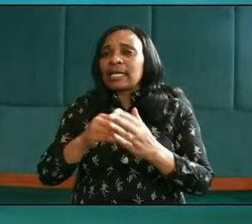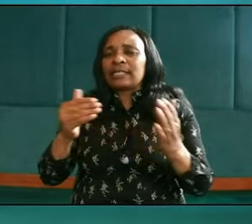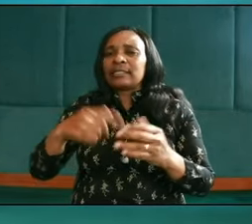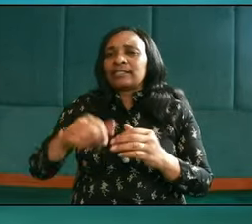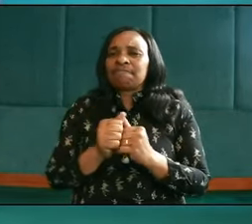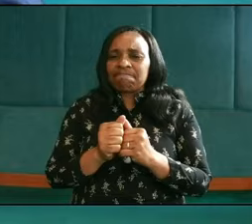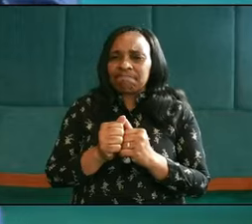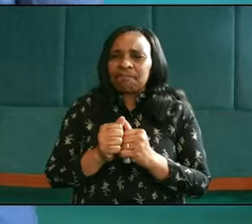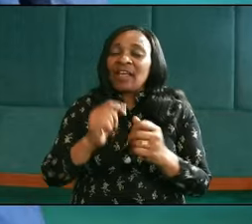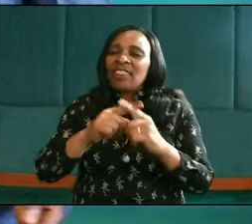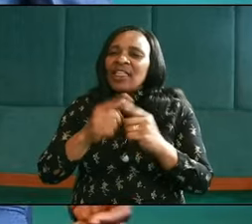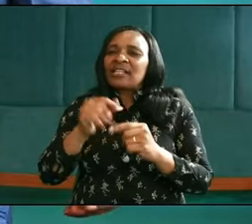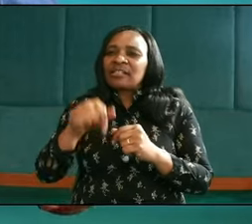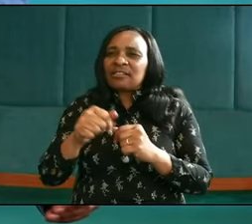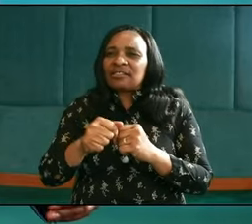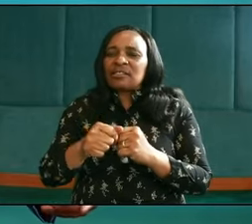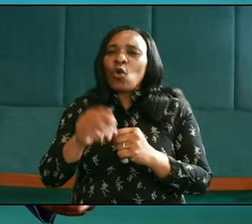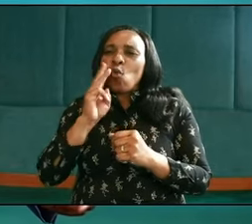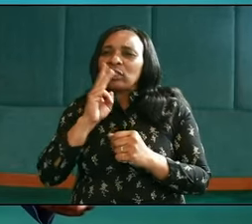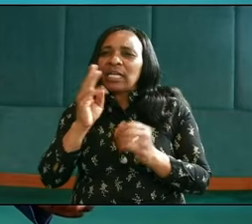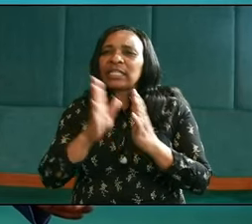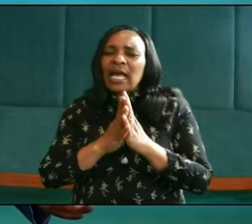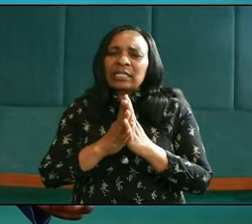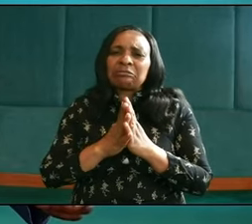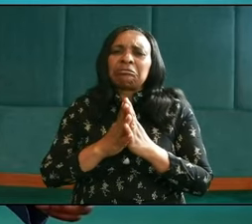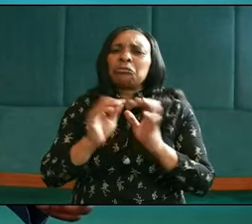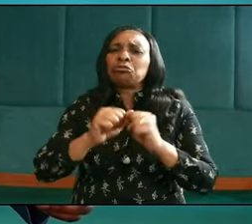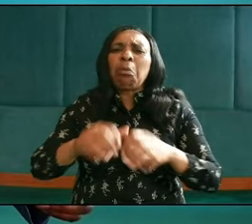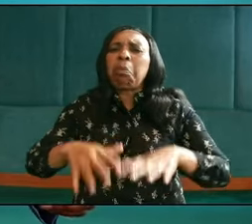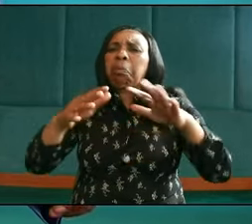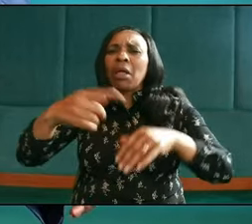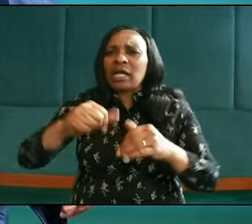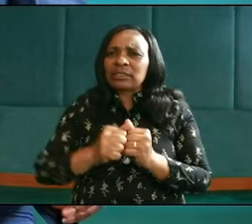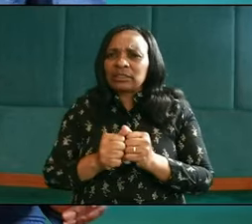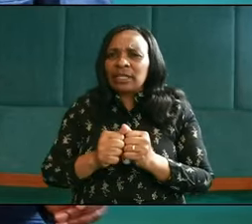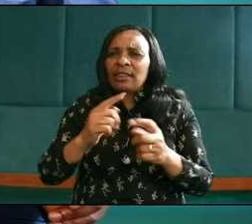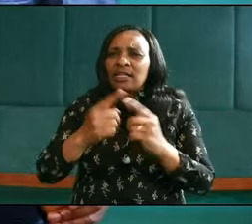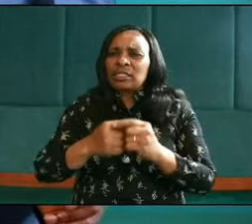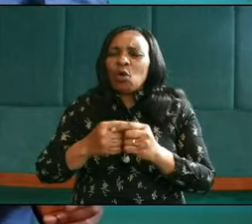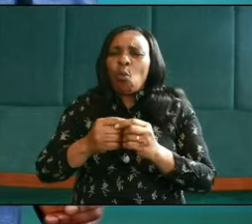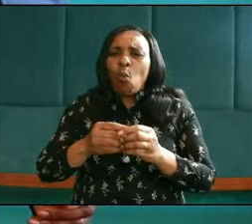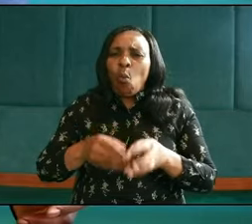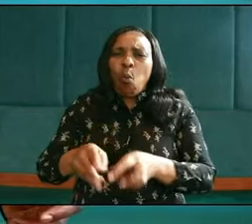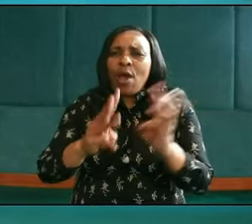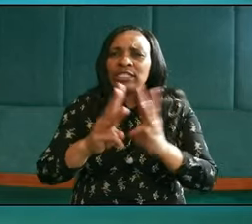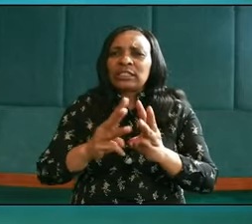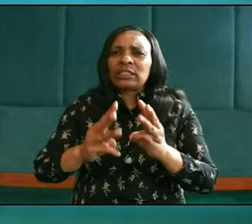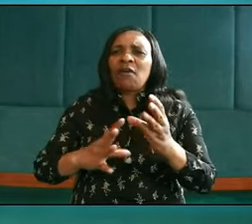kindled against us. Then the waters had overwhelmed us. The stream had gone over our